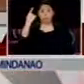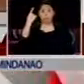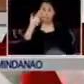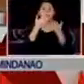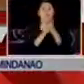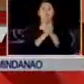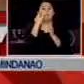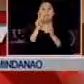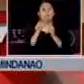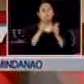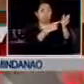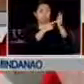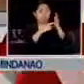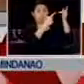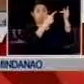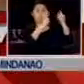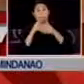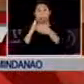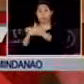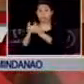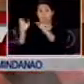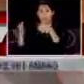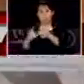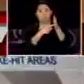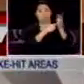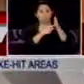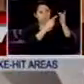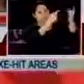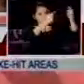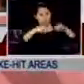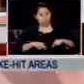request for a subpoena by the prosecution panel.